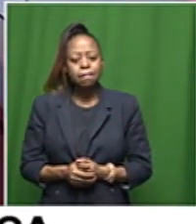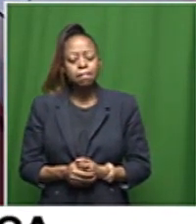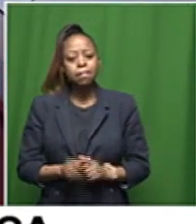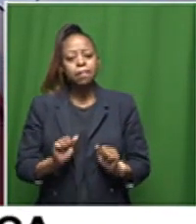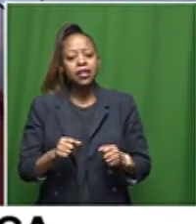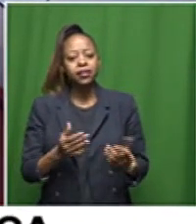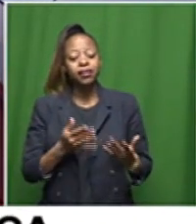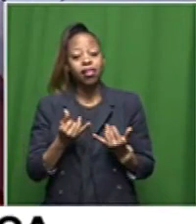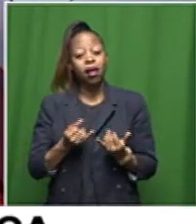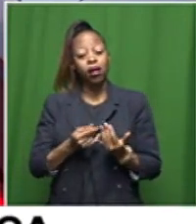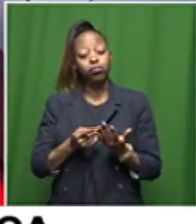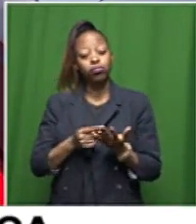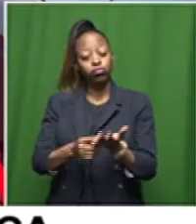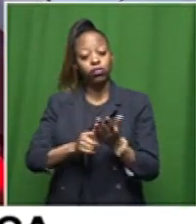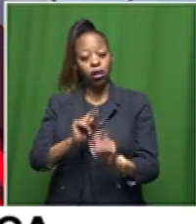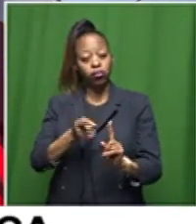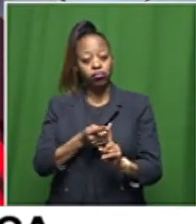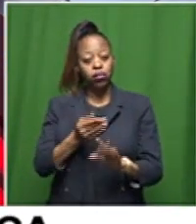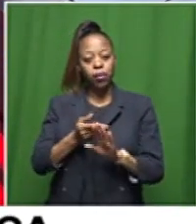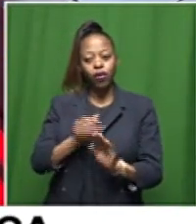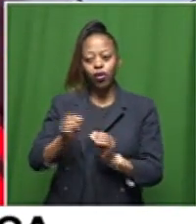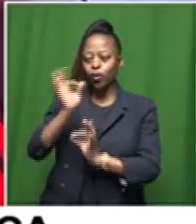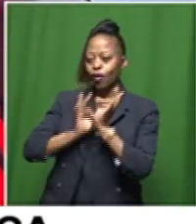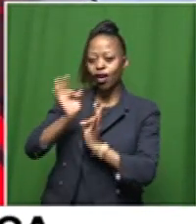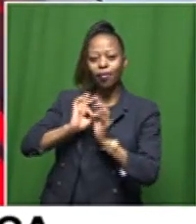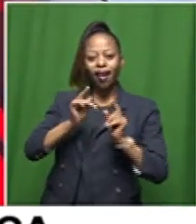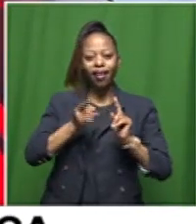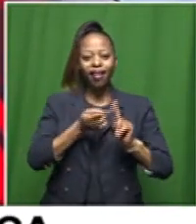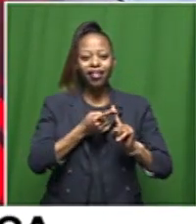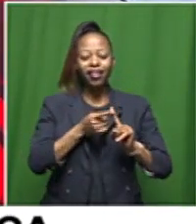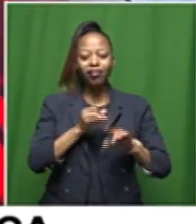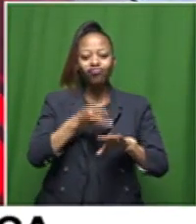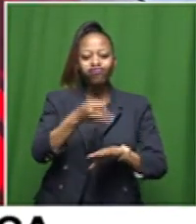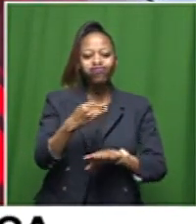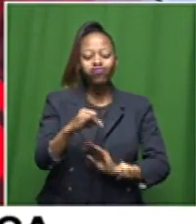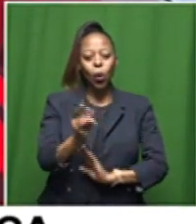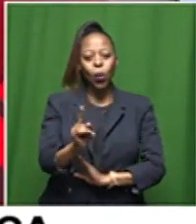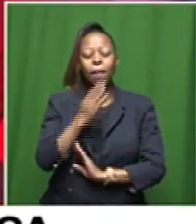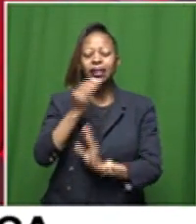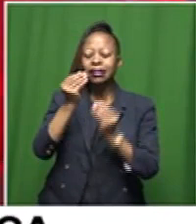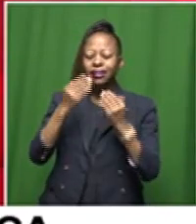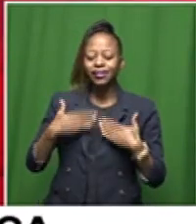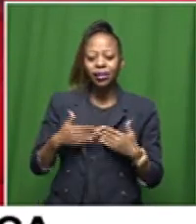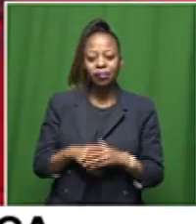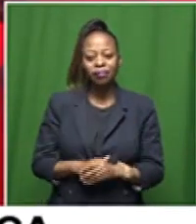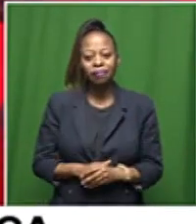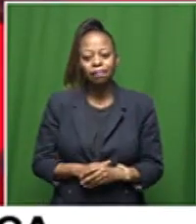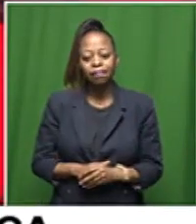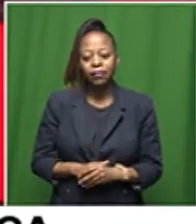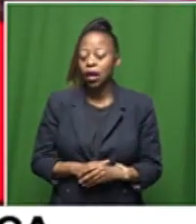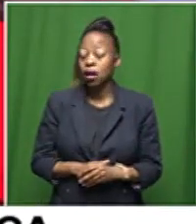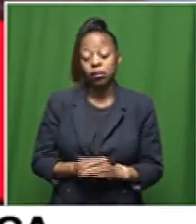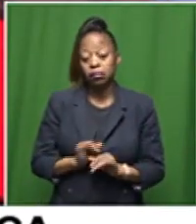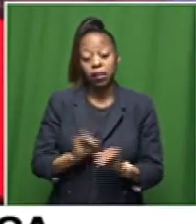So let's talk about the accident before we get into the injuries. Tell us about that horrific day in your life. That was very